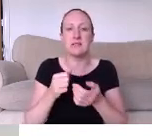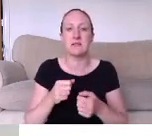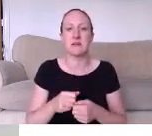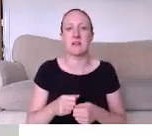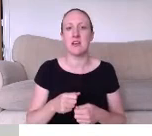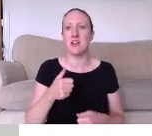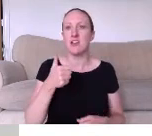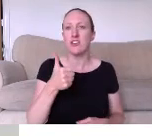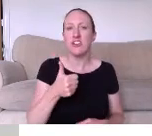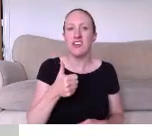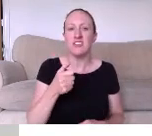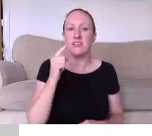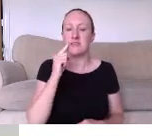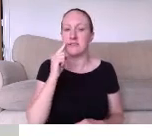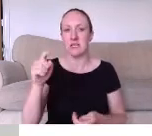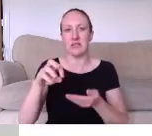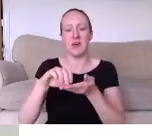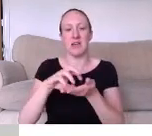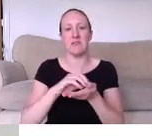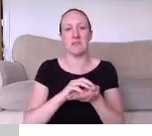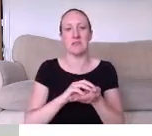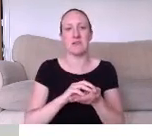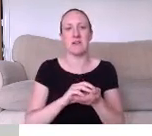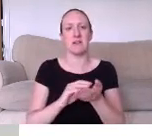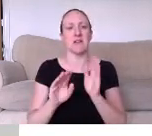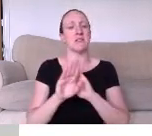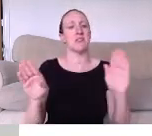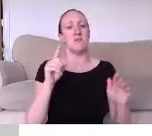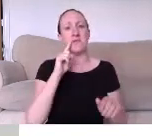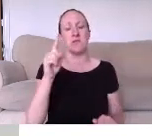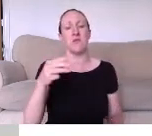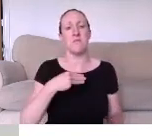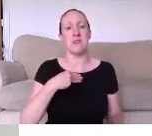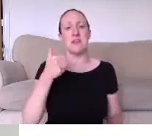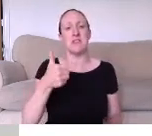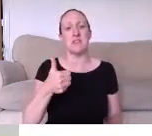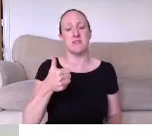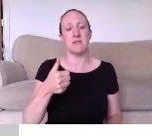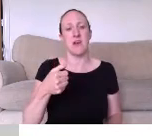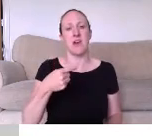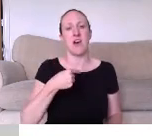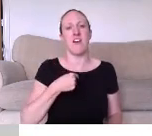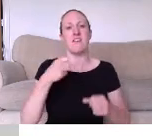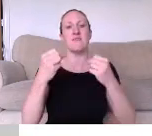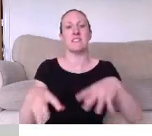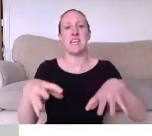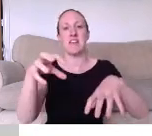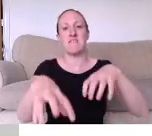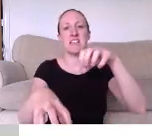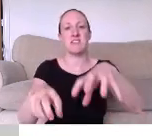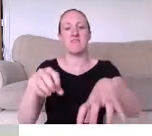bread." "Good," said the mouse. "Don't call me good. I'm